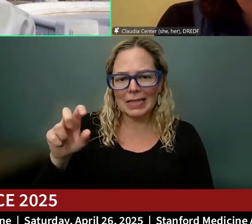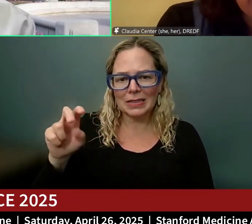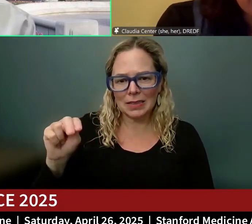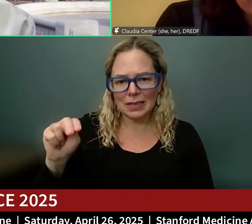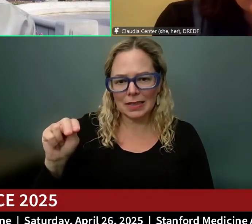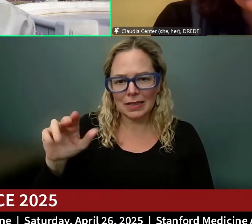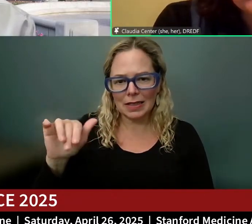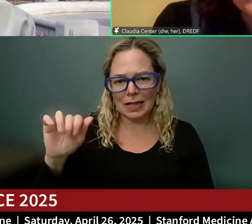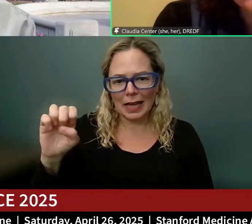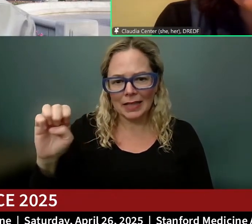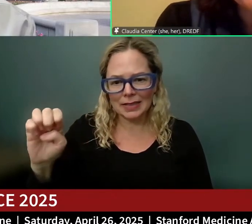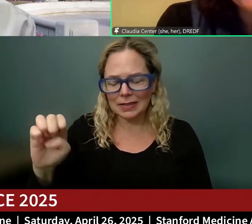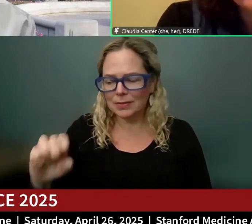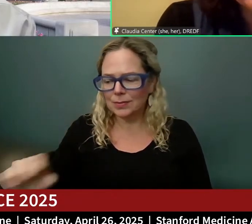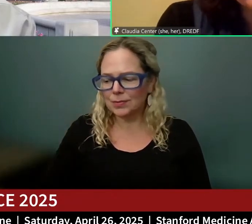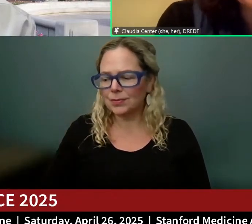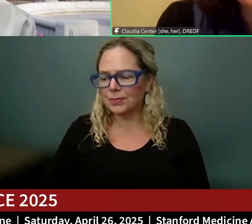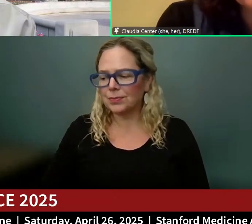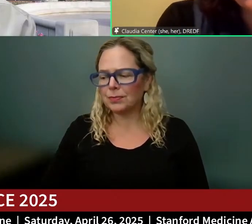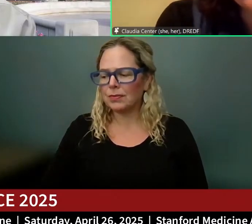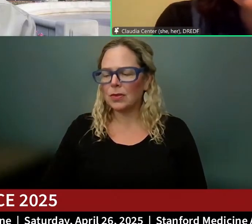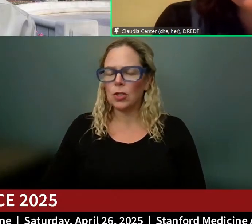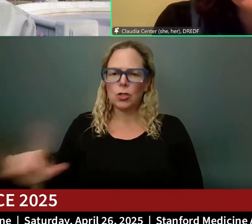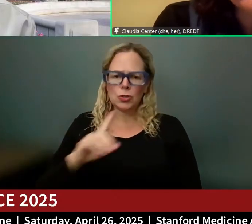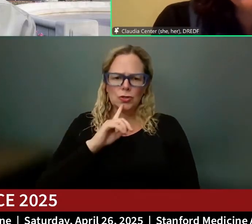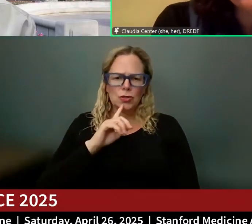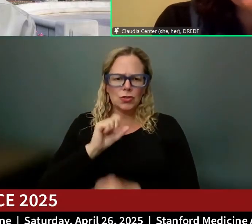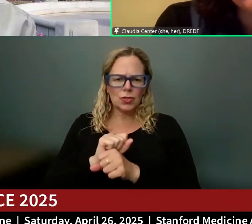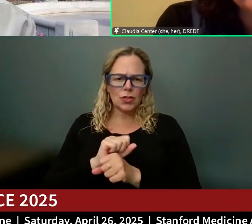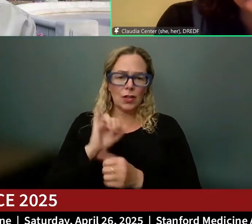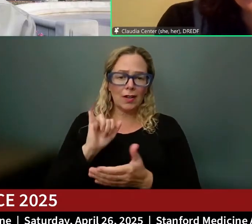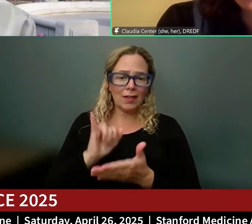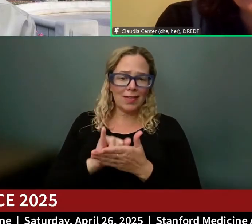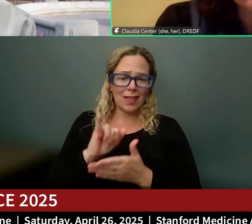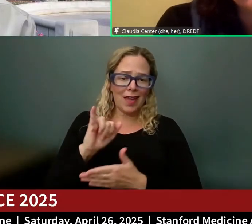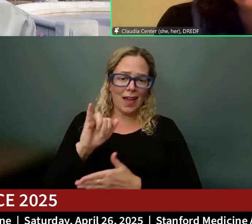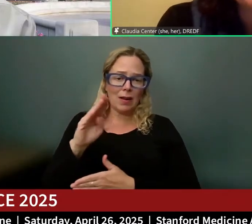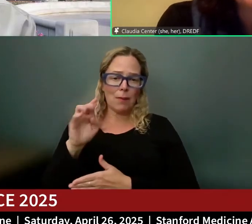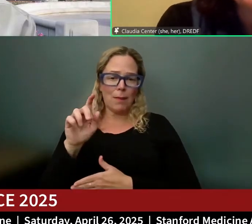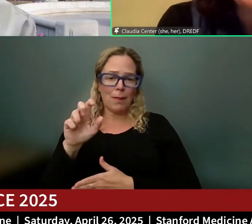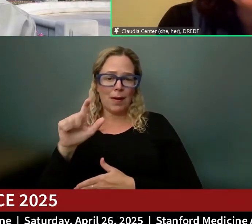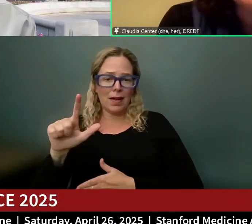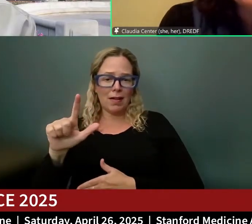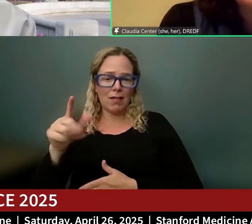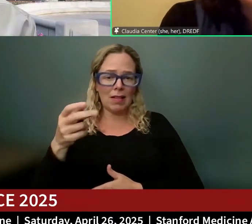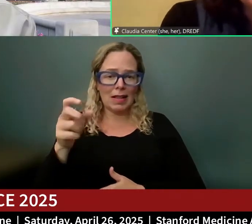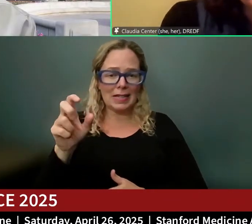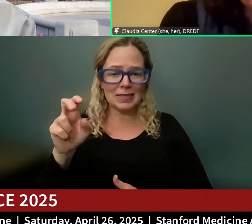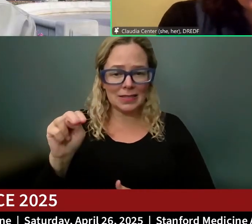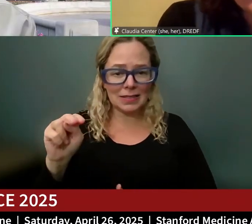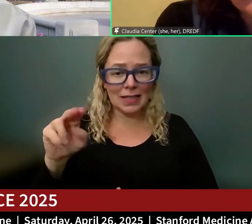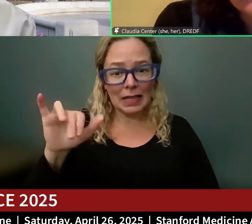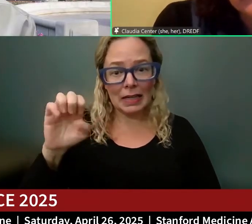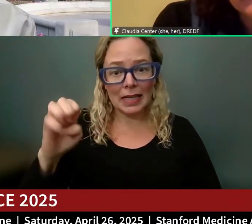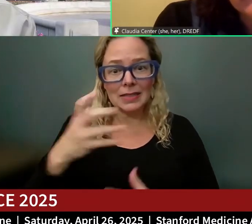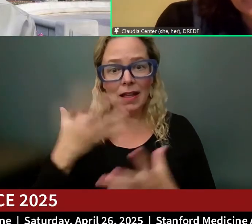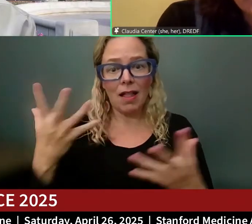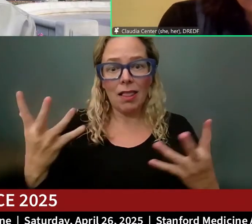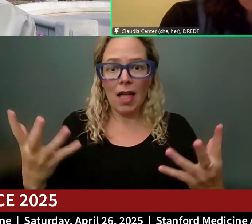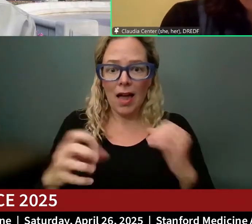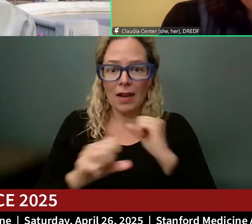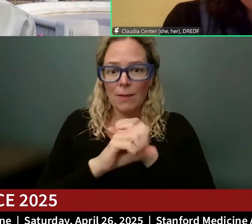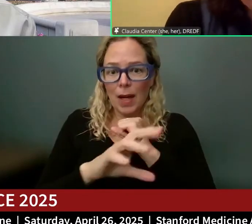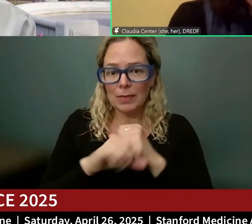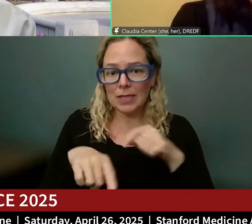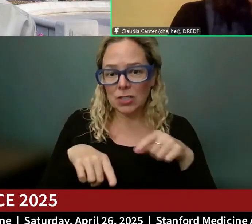that? Sure. The Michael Hickson case got a lot of publicity during the